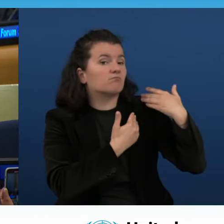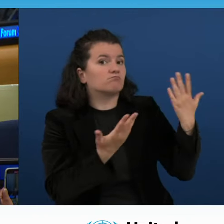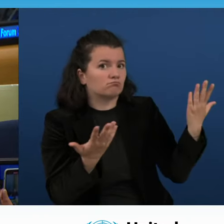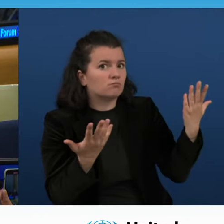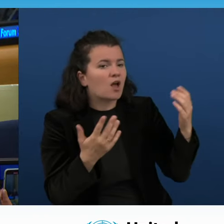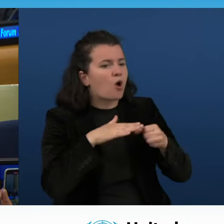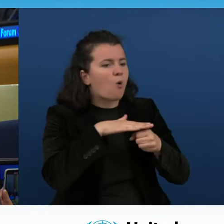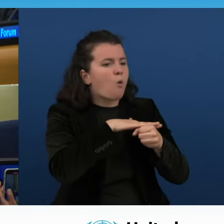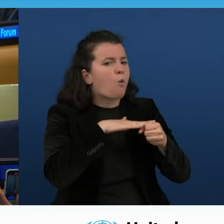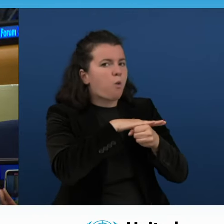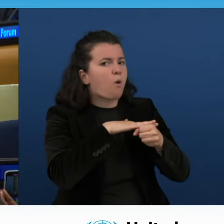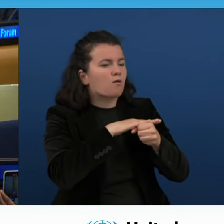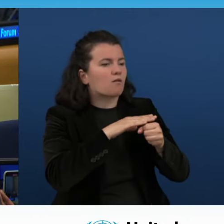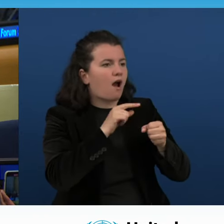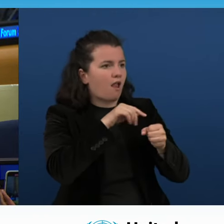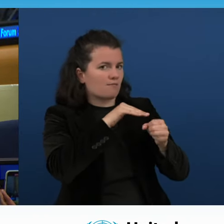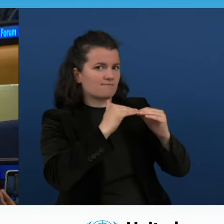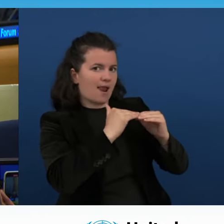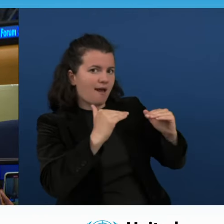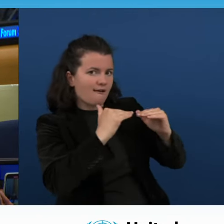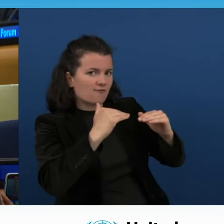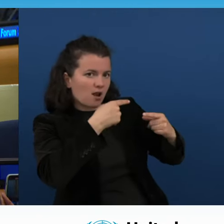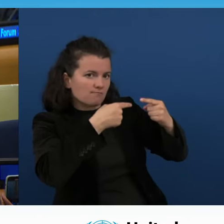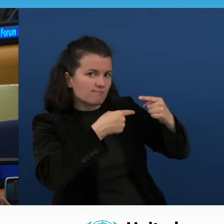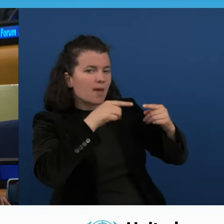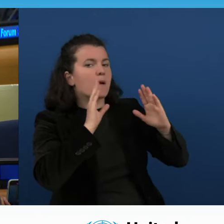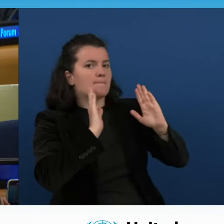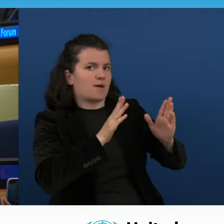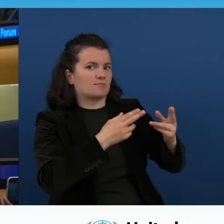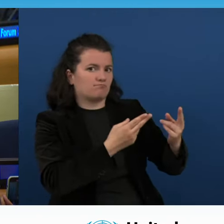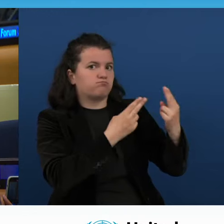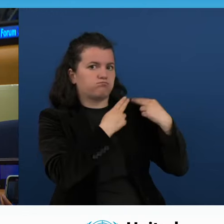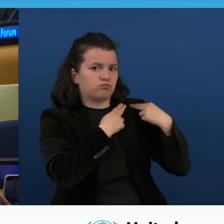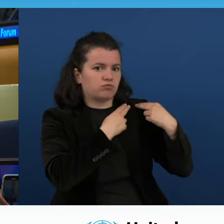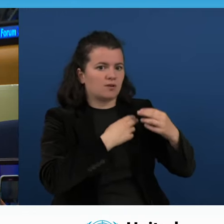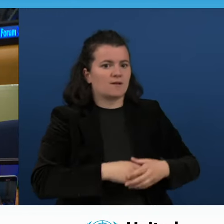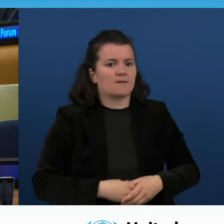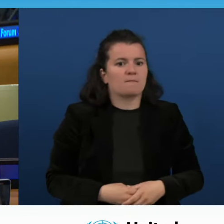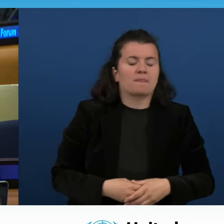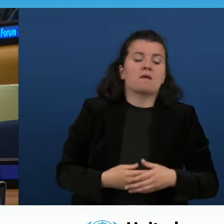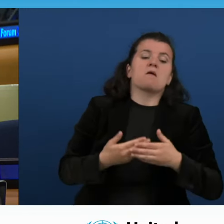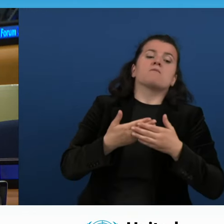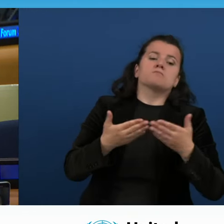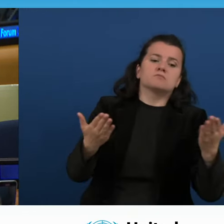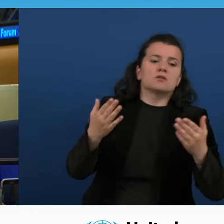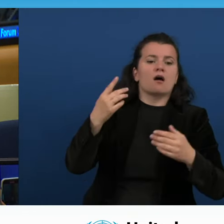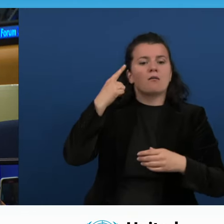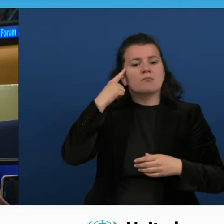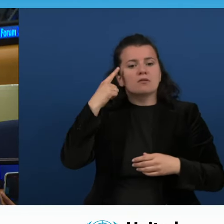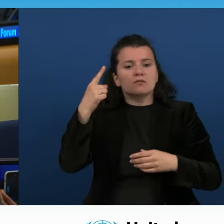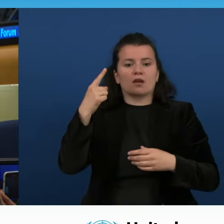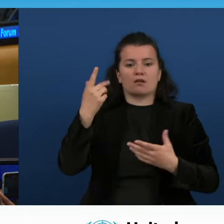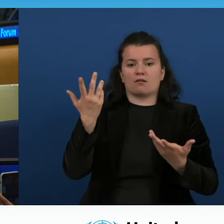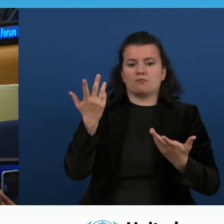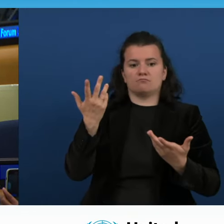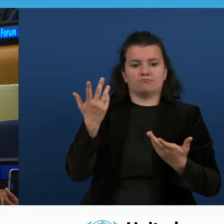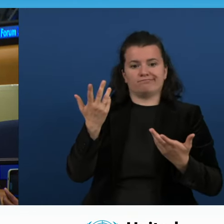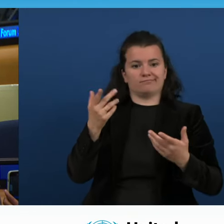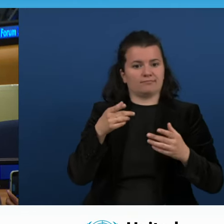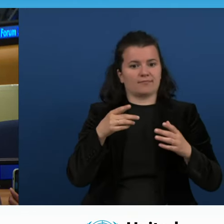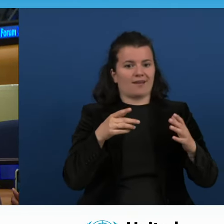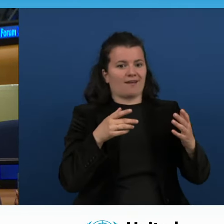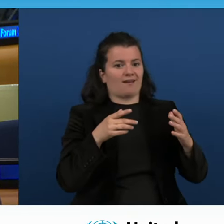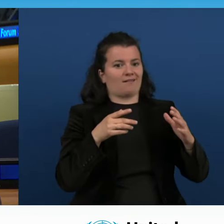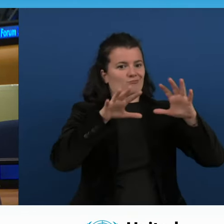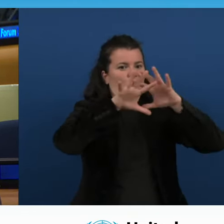that autonomy and the creation of alternatives among peoples is not suitable for those who are working at a global level, where